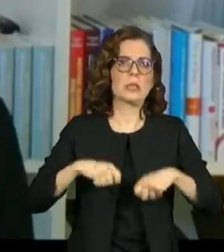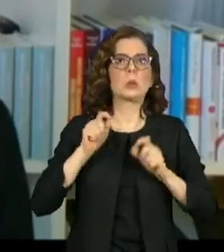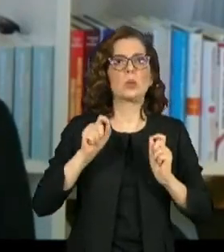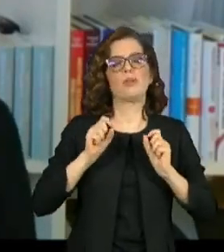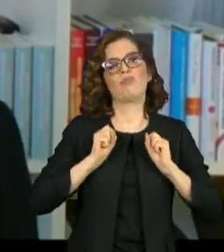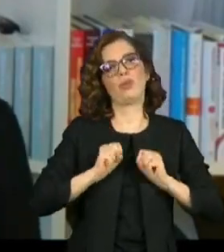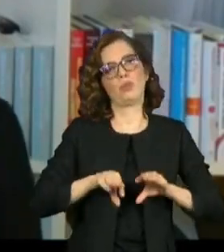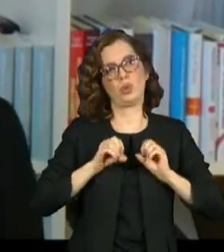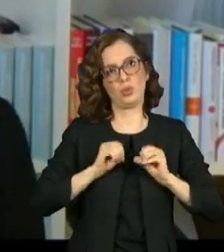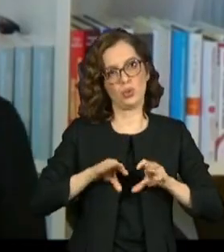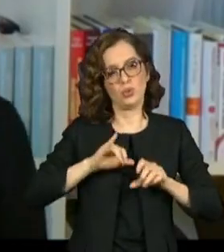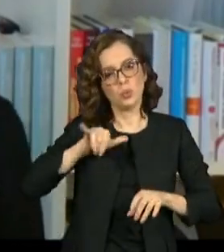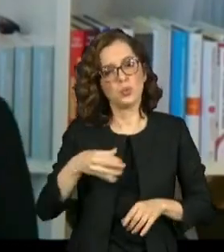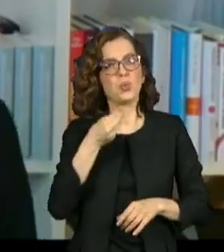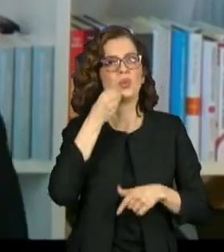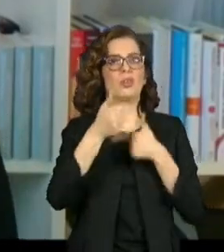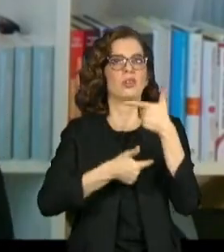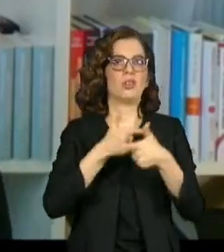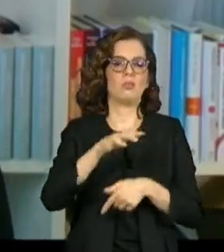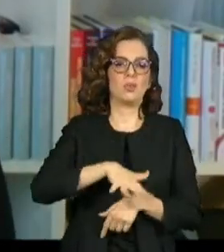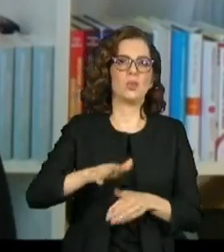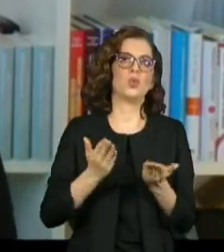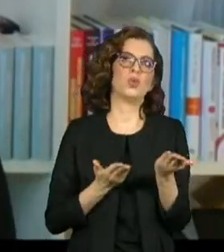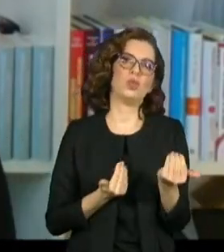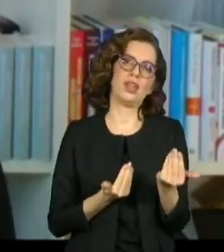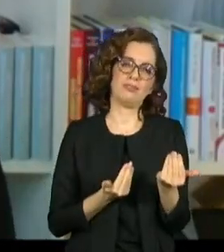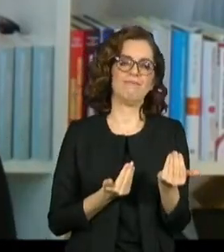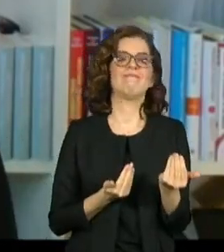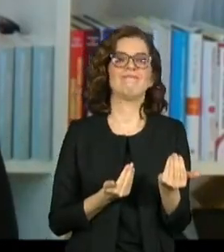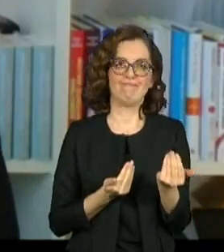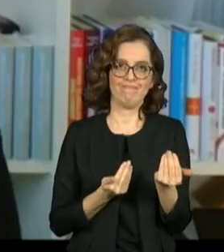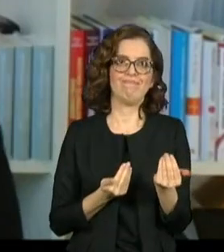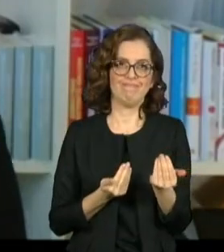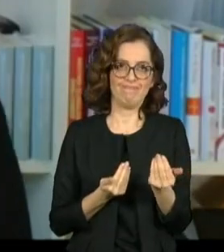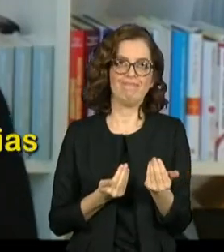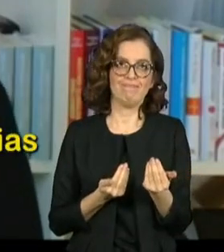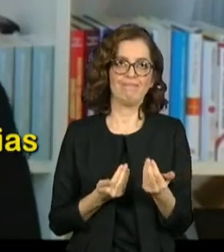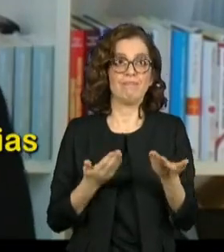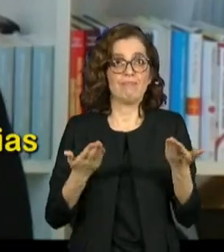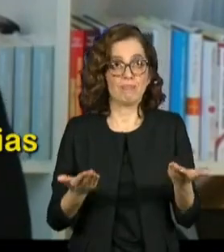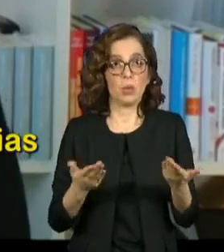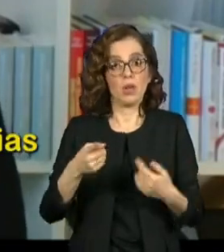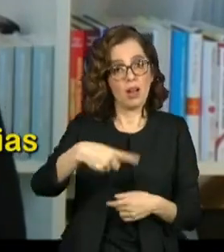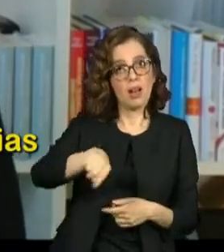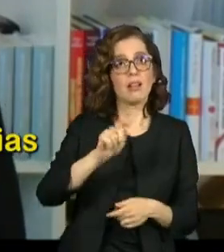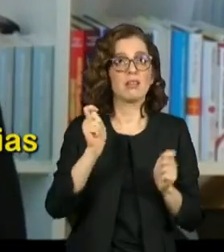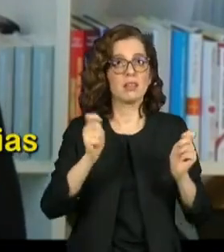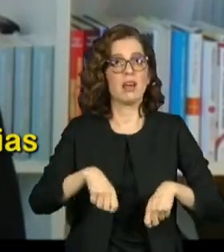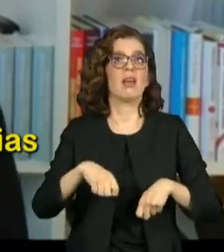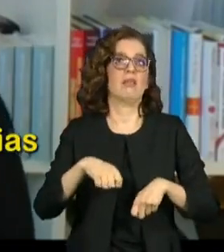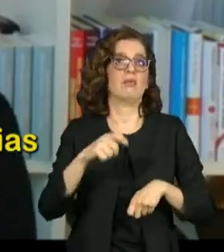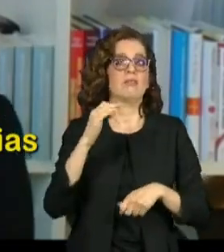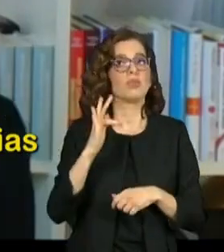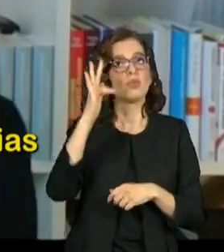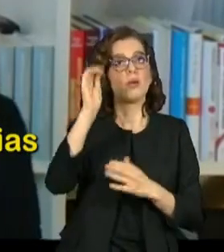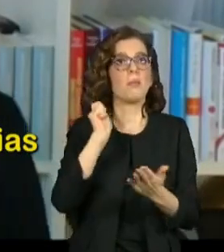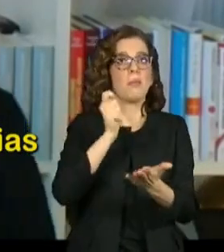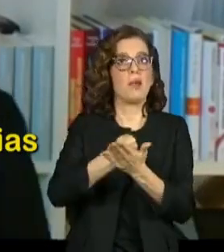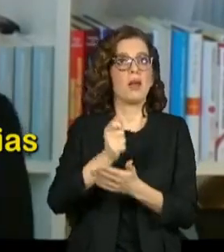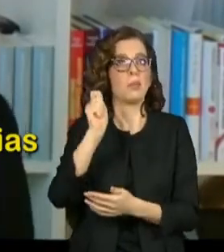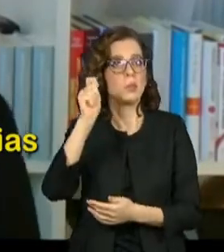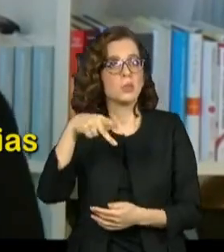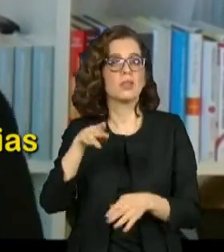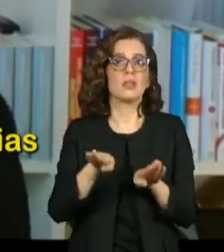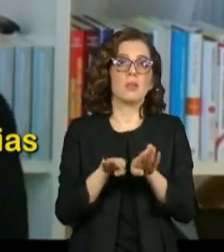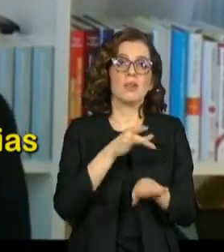the education and employment opportunities for younger people. This young generation is going to have to pay